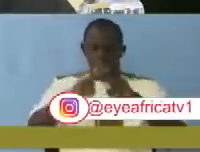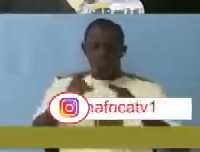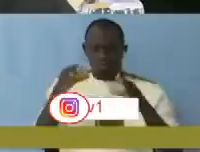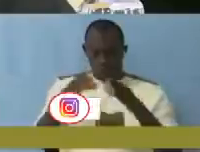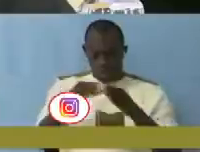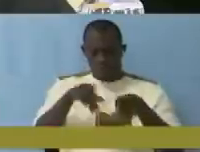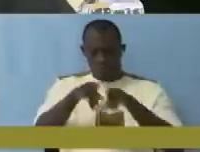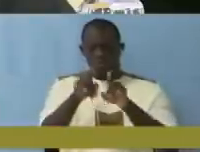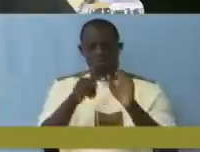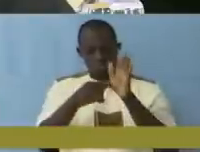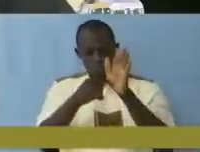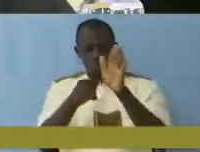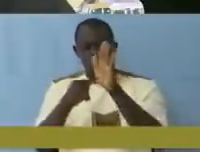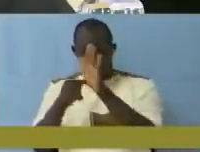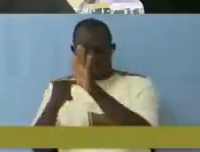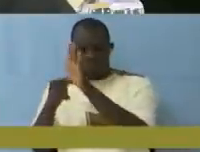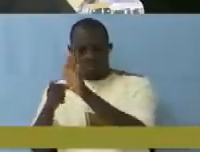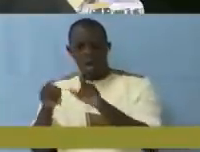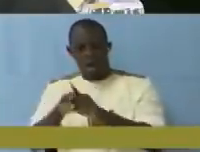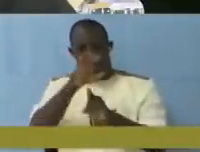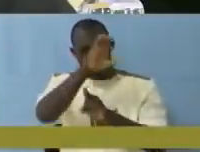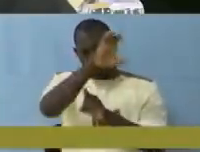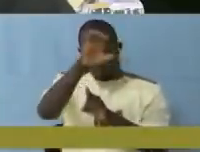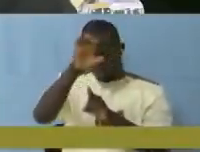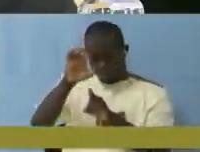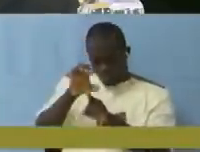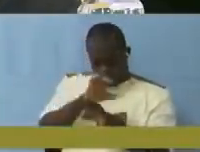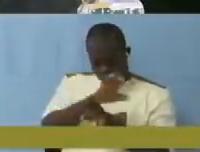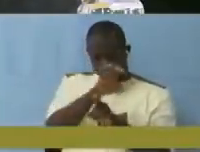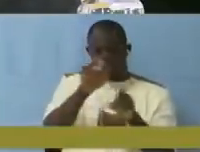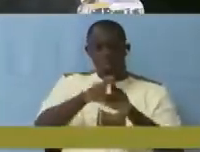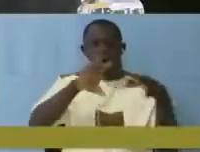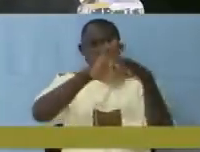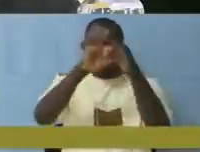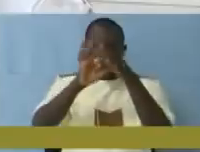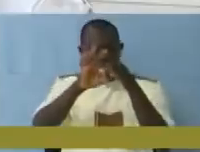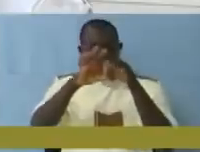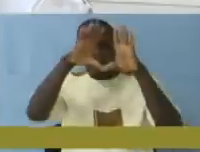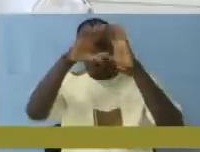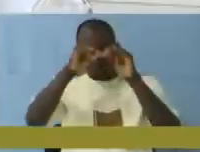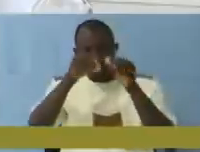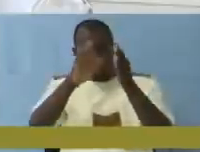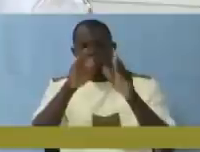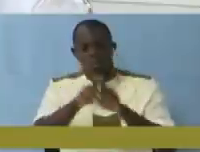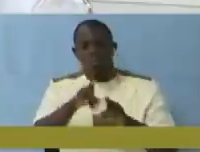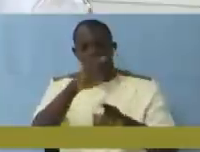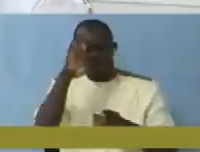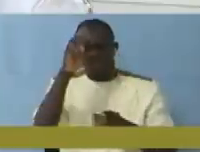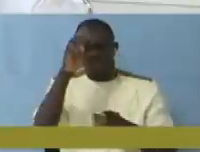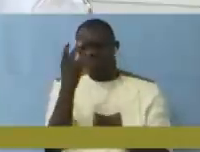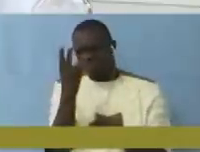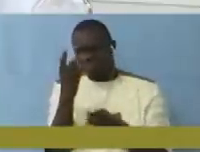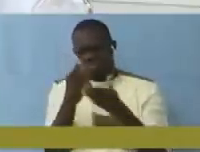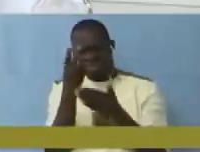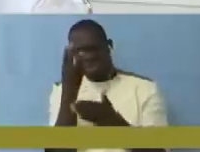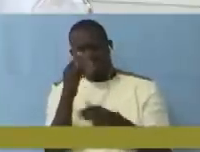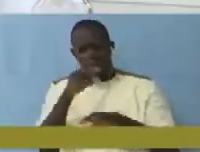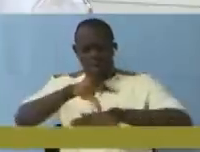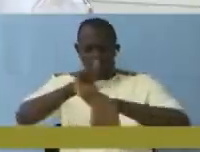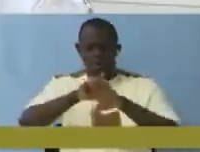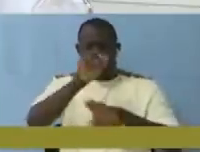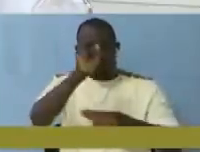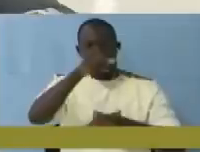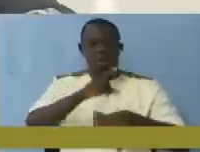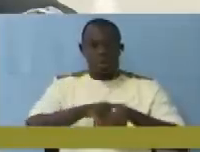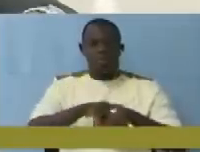I'll show you how an organigram is drawn. How it is run? Yes. Okay, sir. We'll work it out. 2-3 minutes. And of your time.